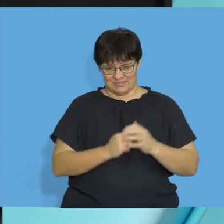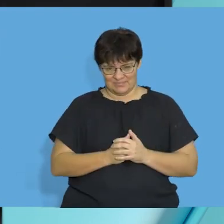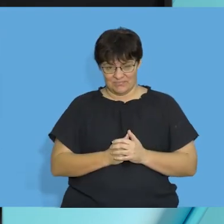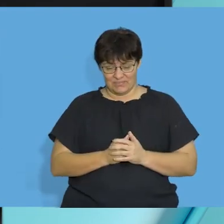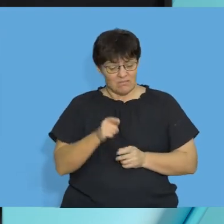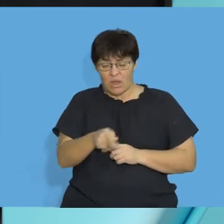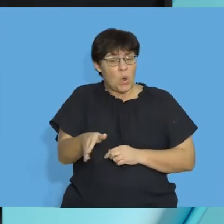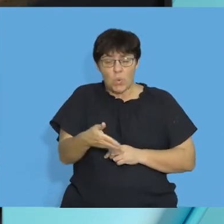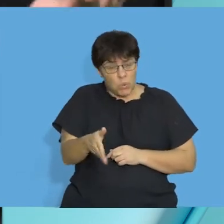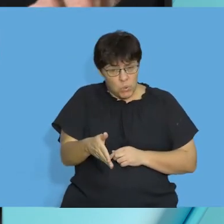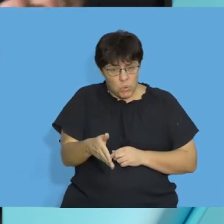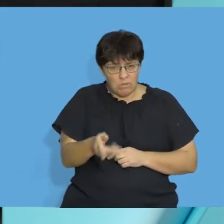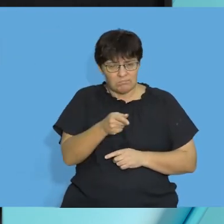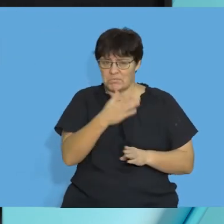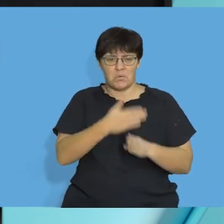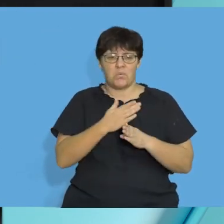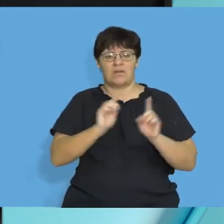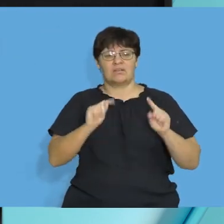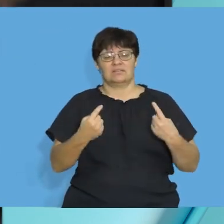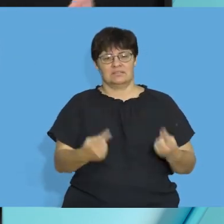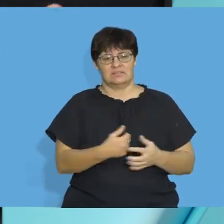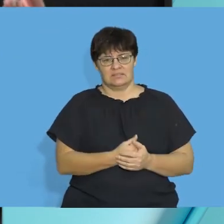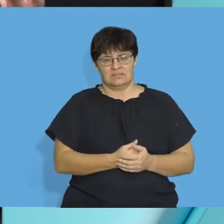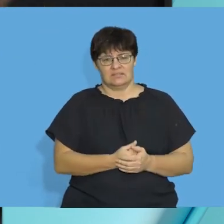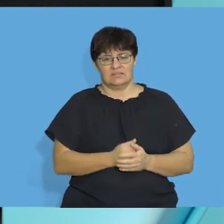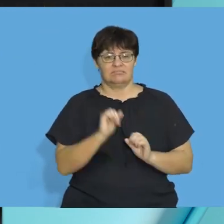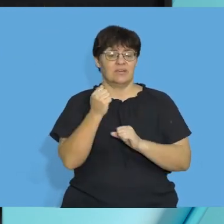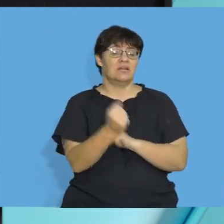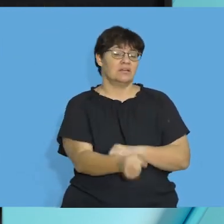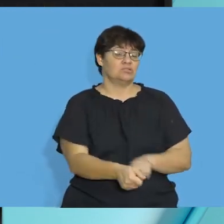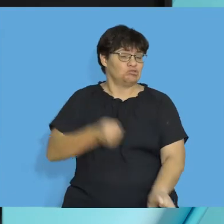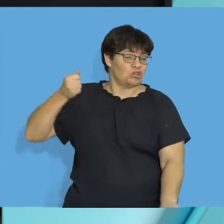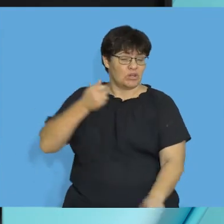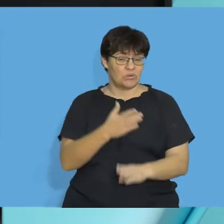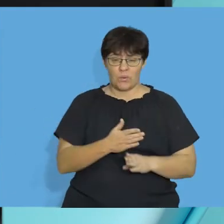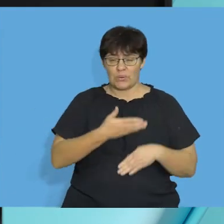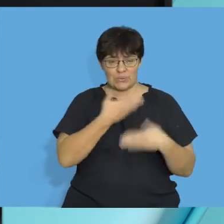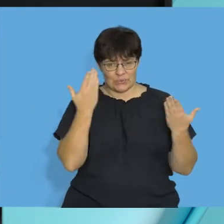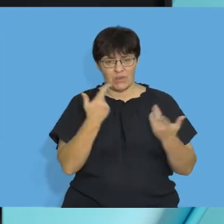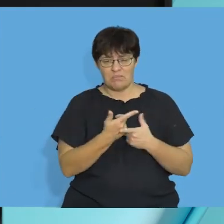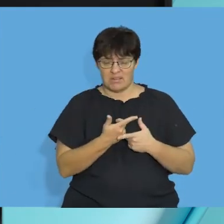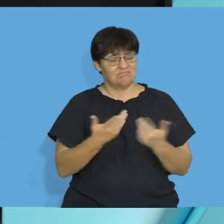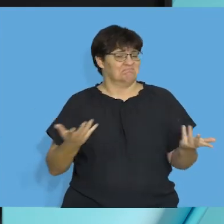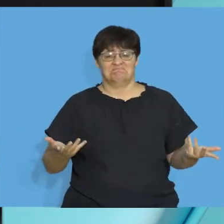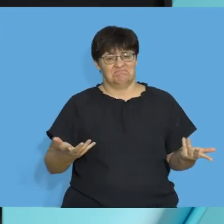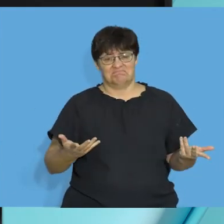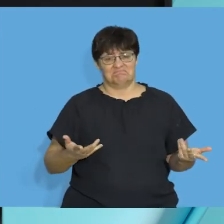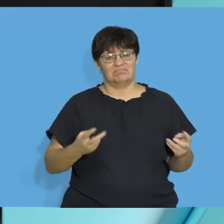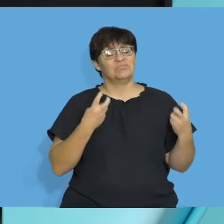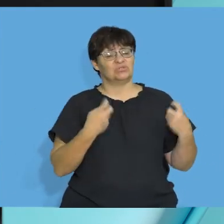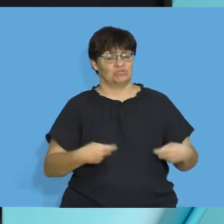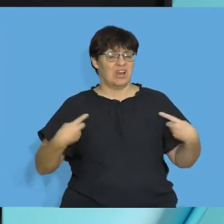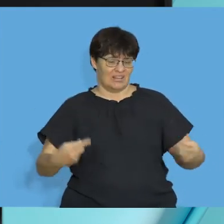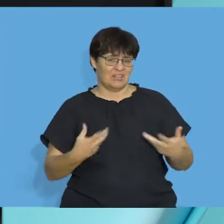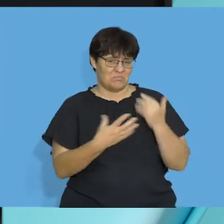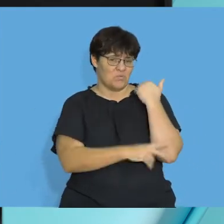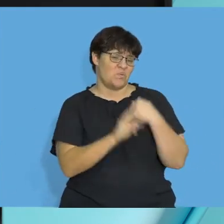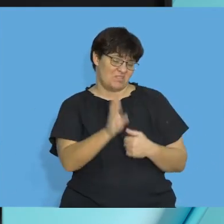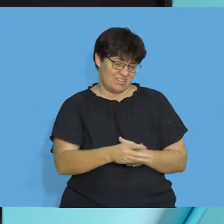electromagnetic induction, transformers wouldn't work, generators wouldn't work, and we would be much the poorer. So let's make sure that